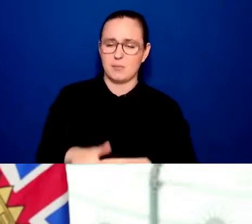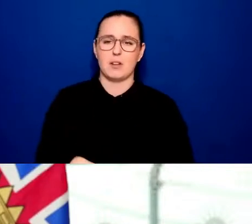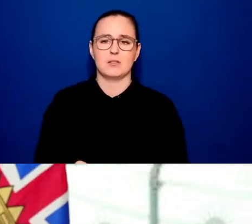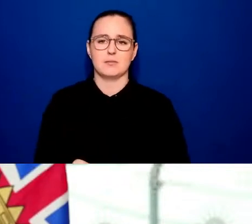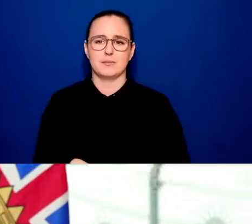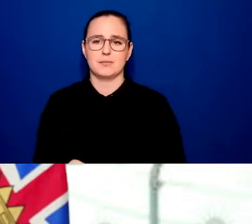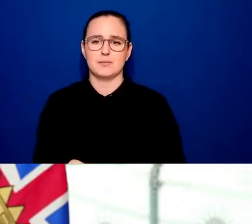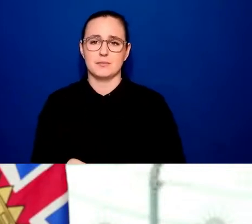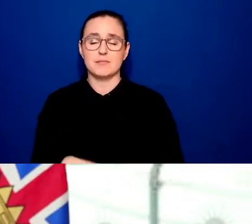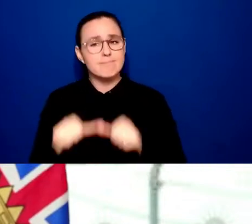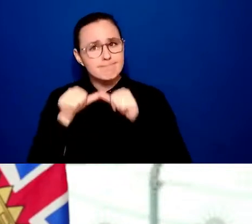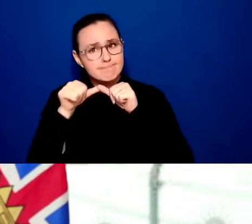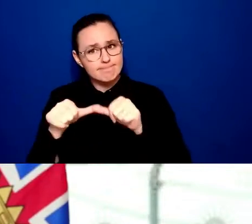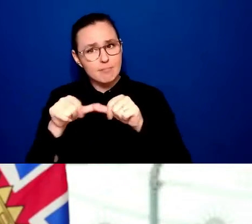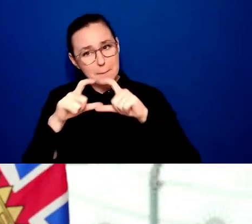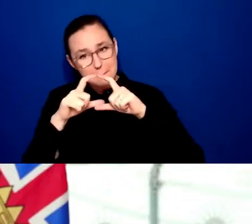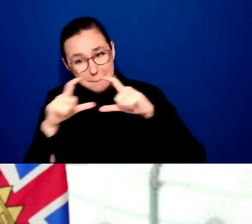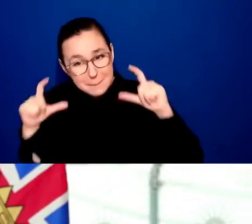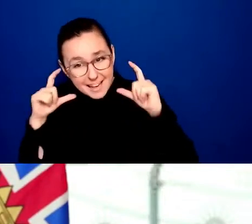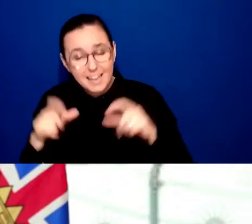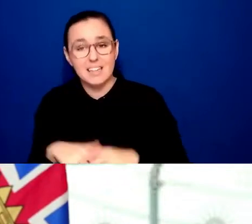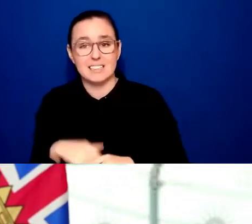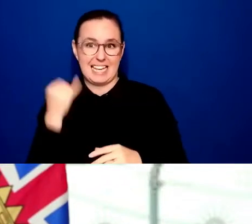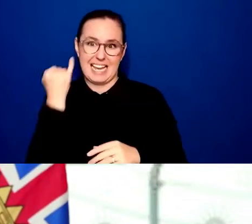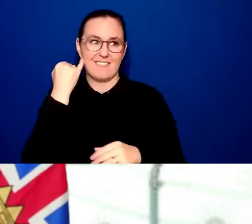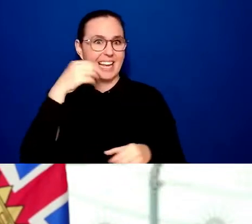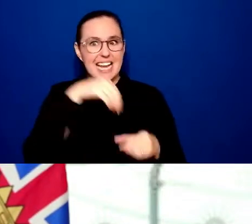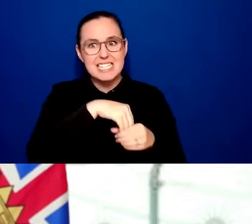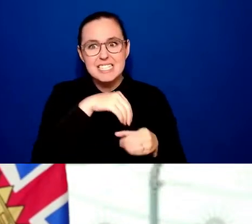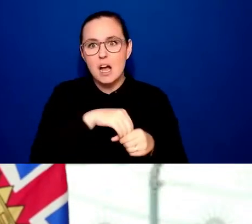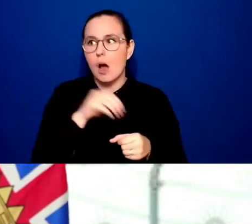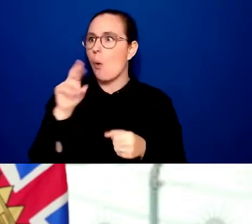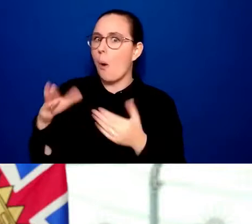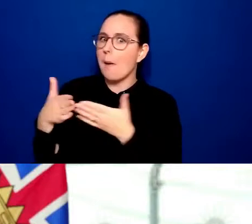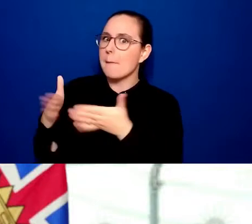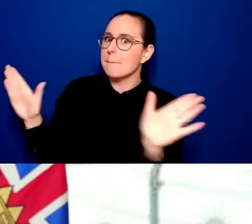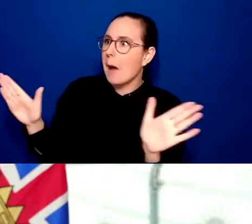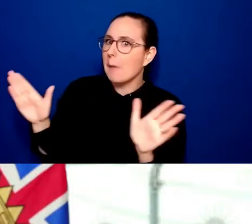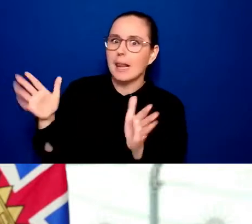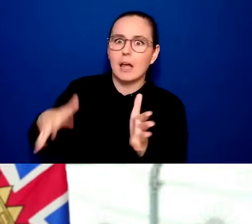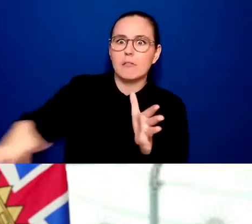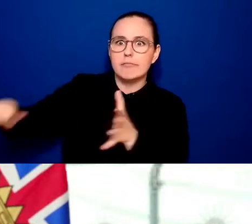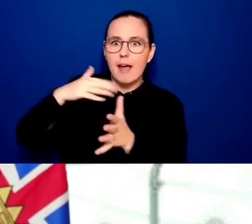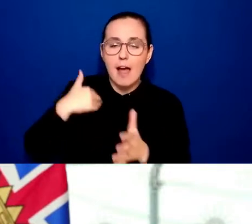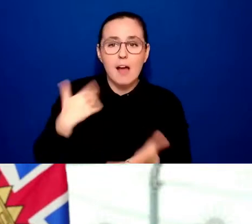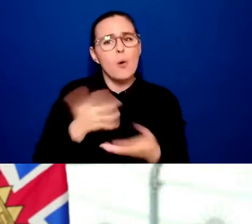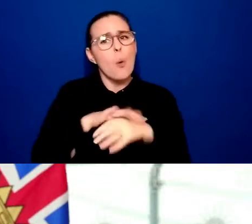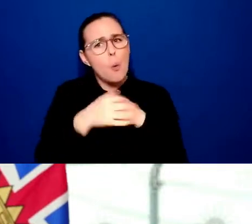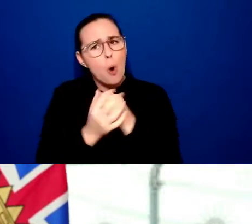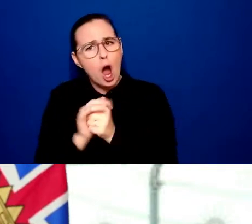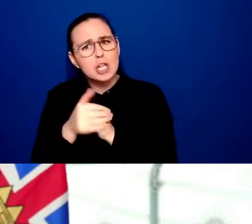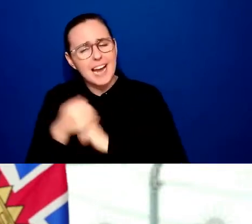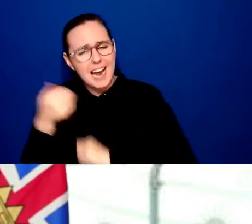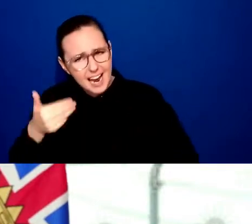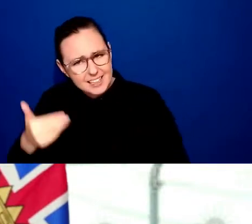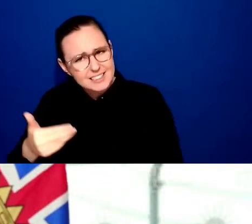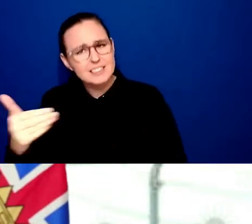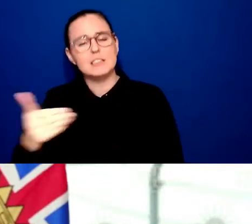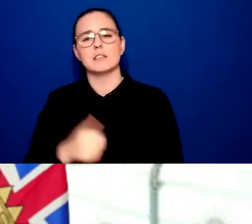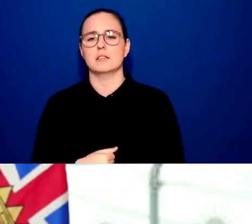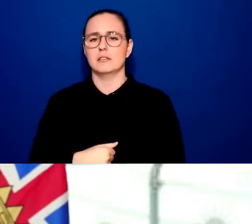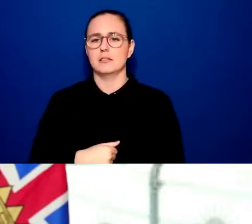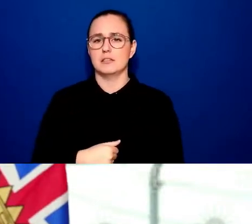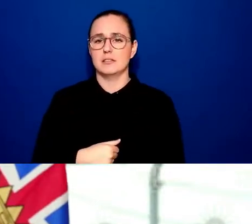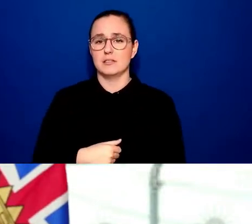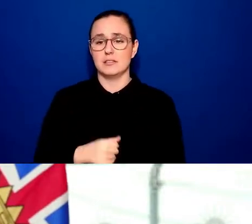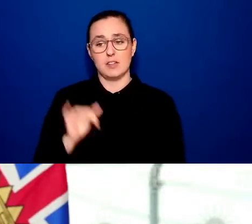measures, wearing a mask when we're indoor public settings, cleaning our hands regularly. These are things that will be important